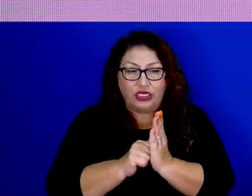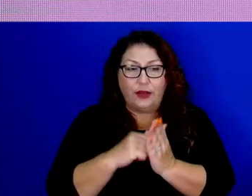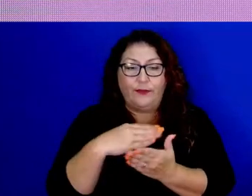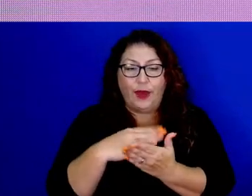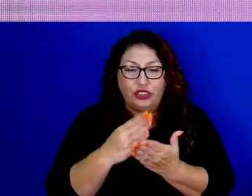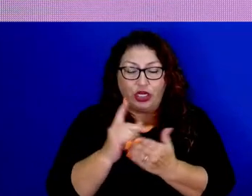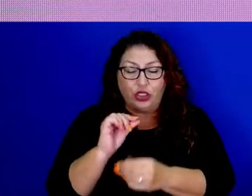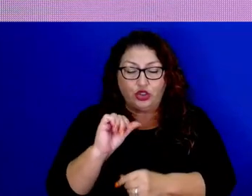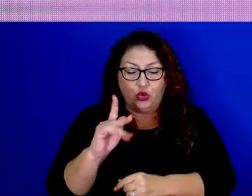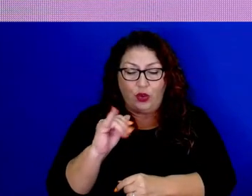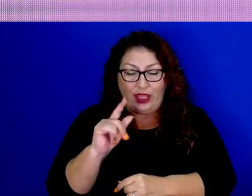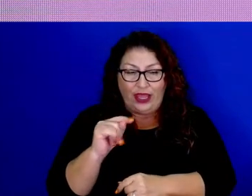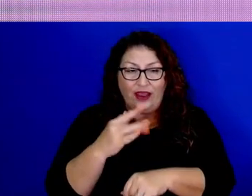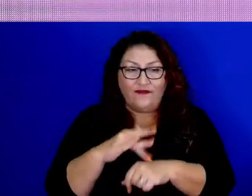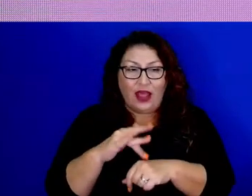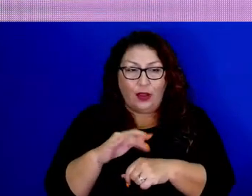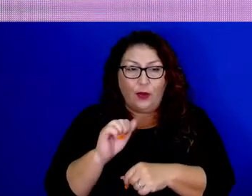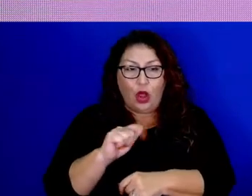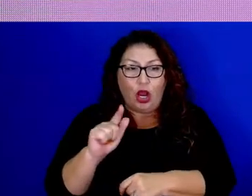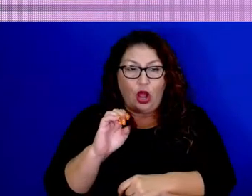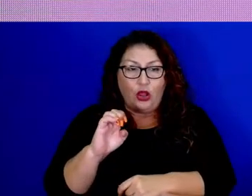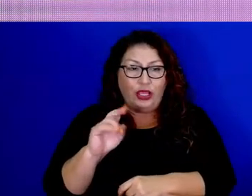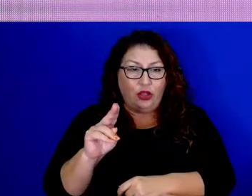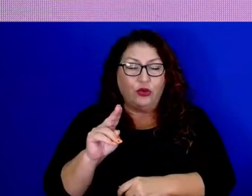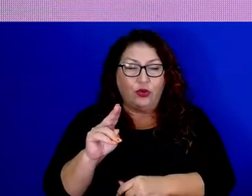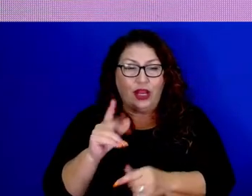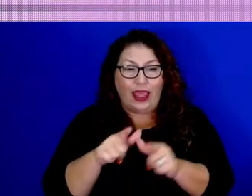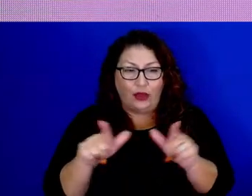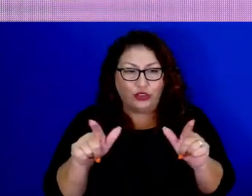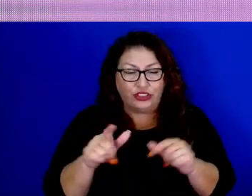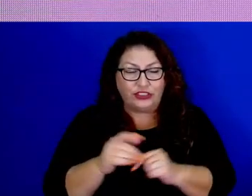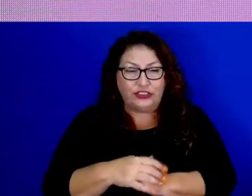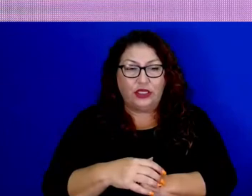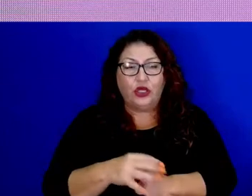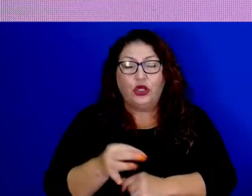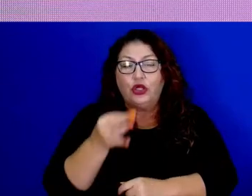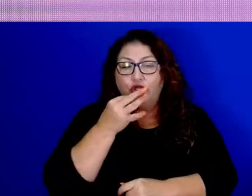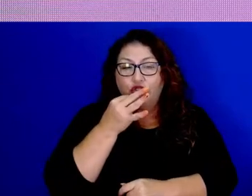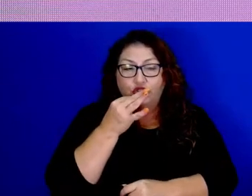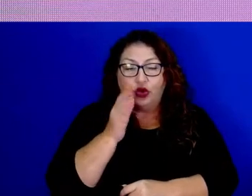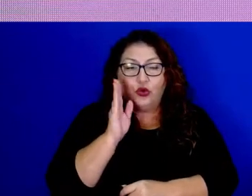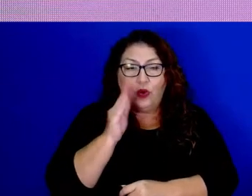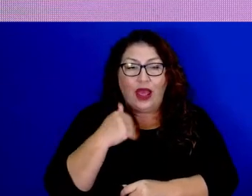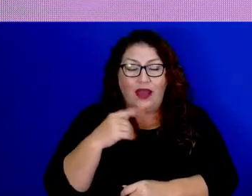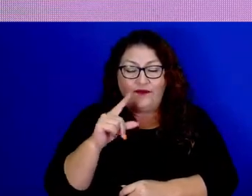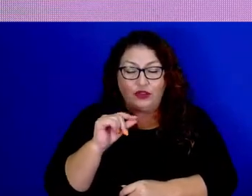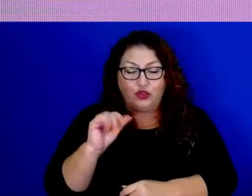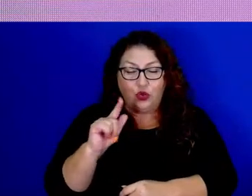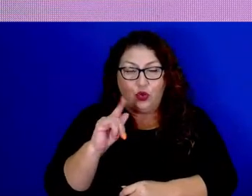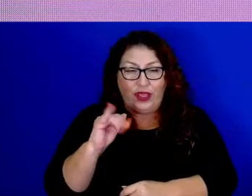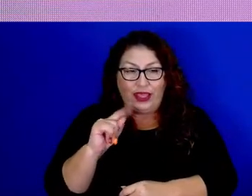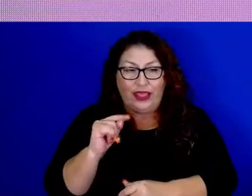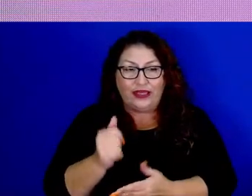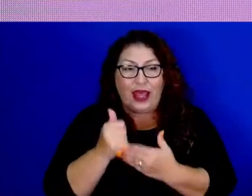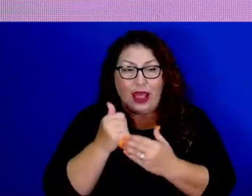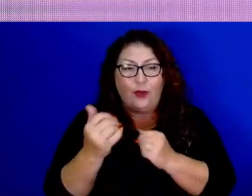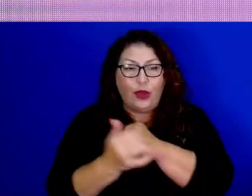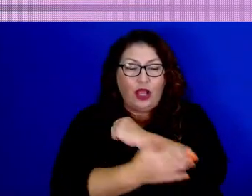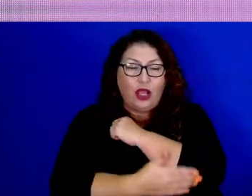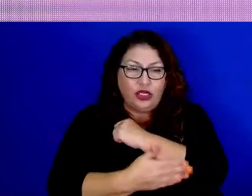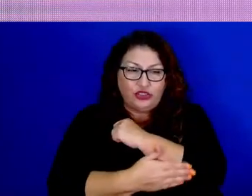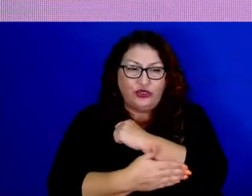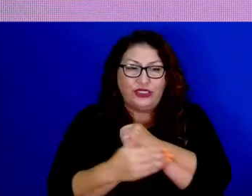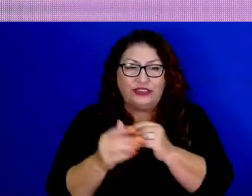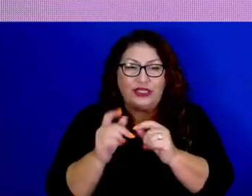all EU languages. Soon, we will have a toolkit to help countries allocate public